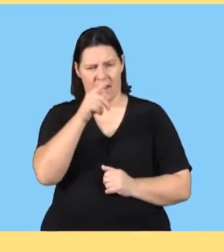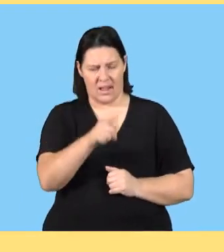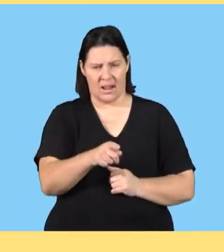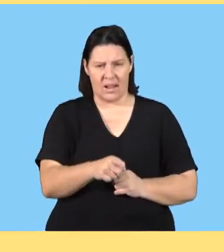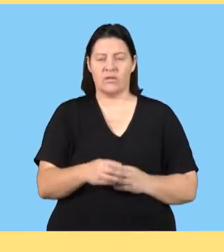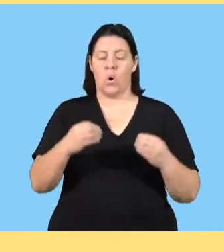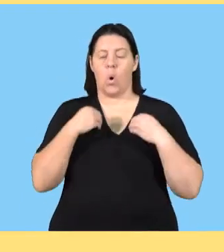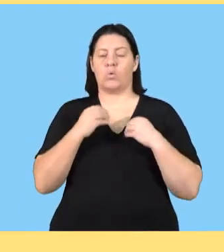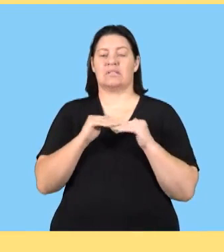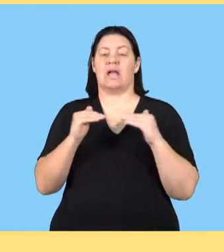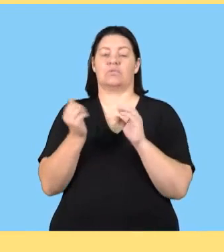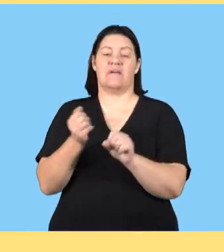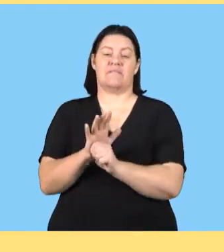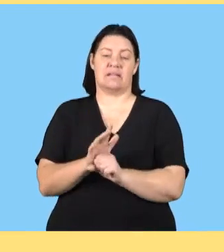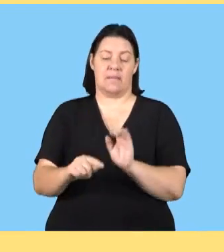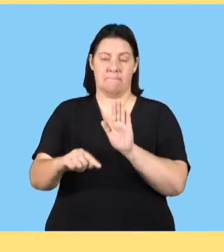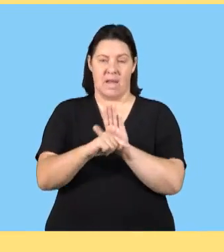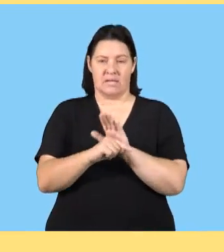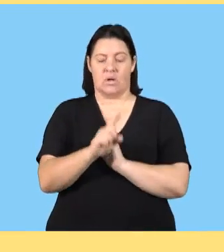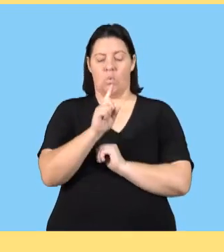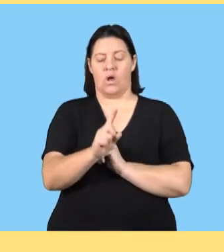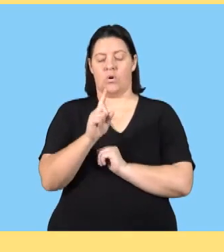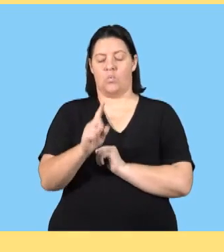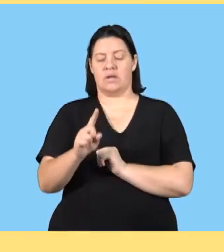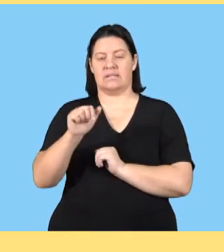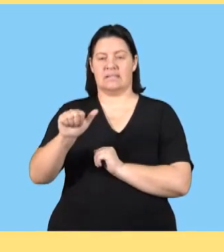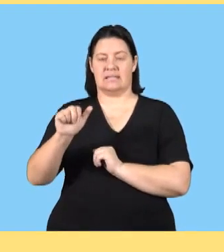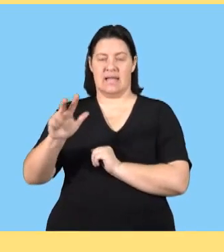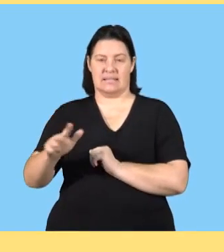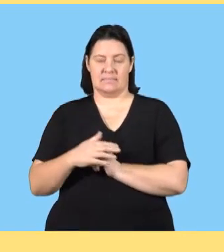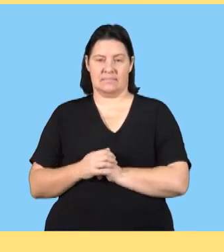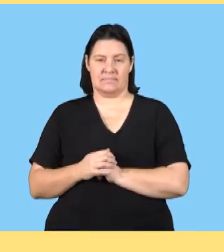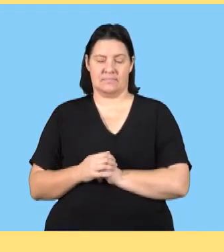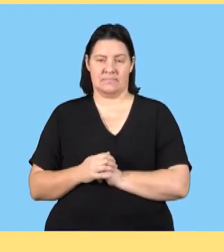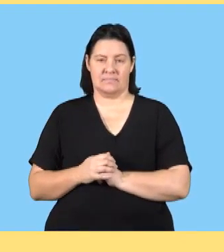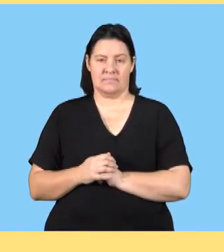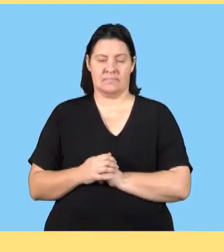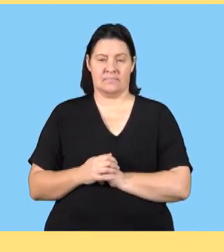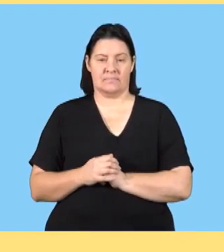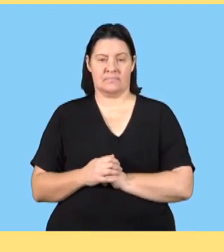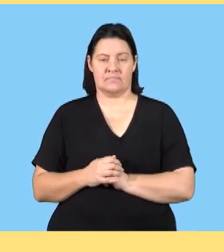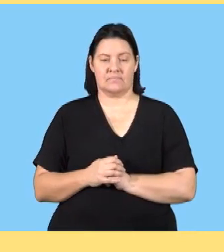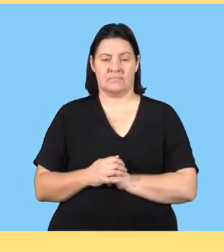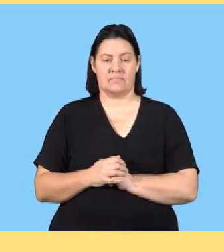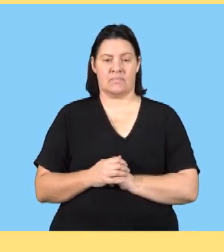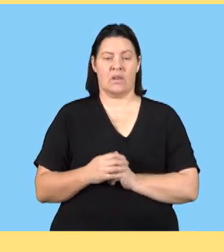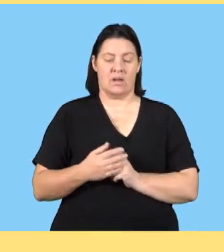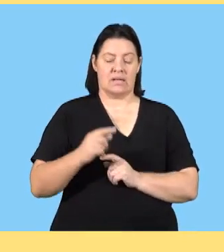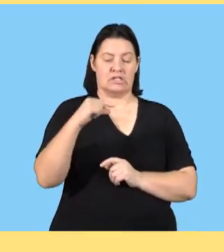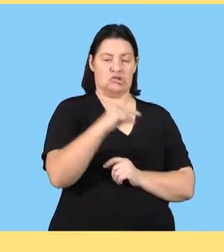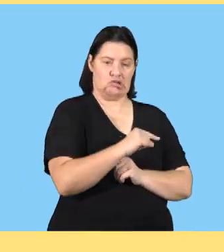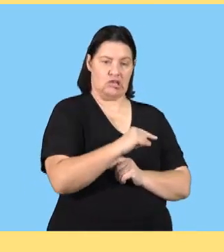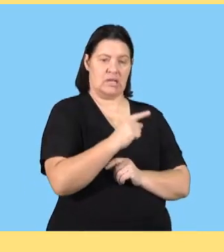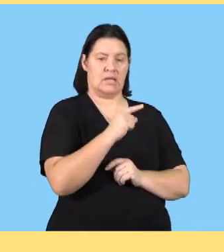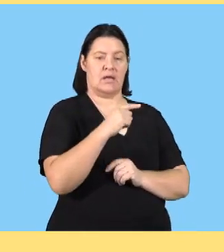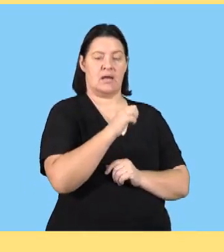know it affects owner's equity minus 1,168. And then it is G.